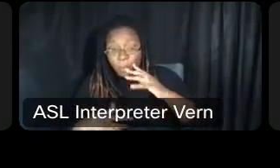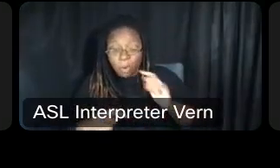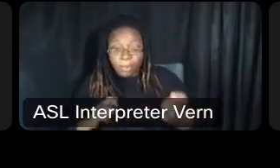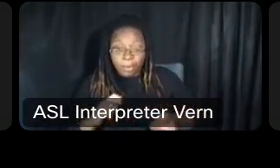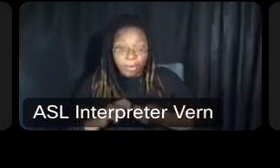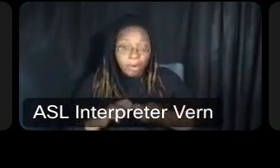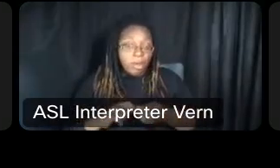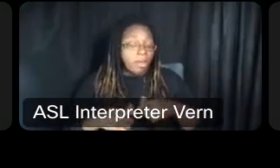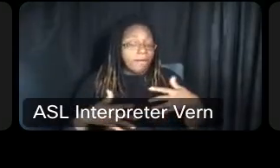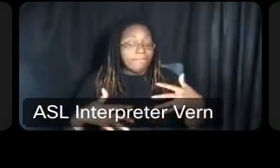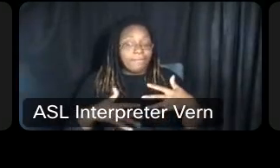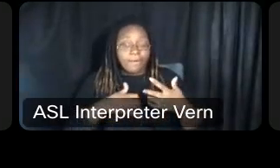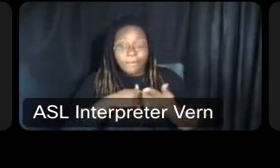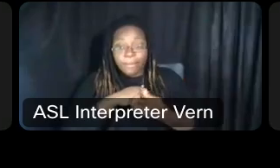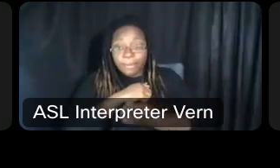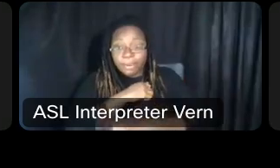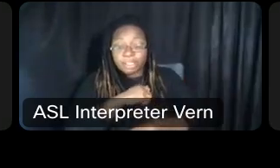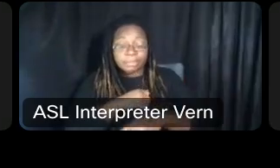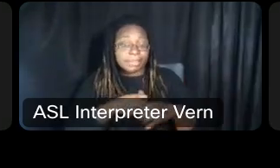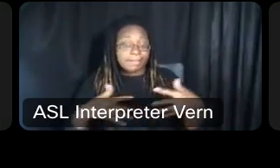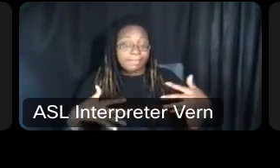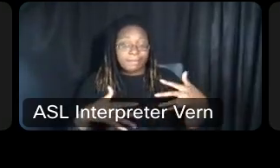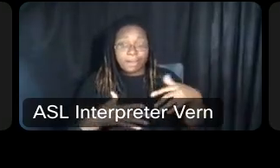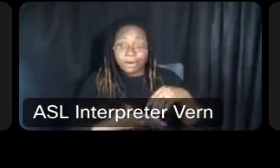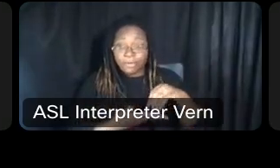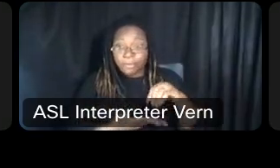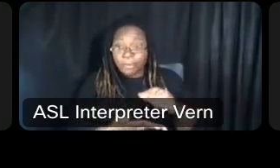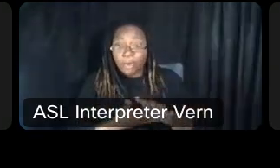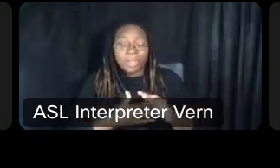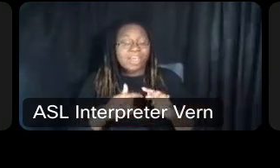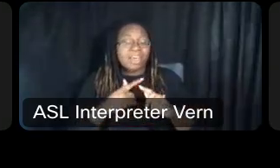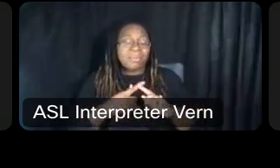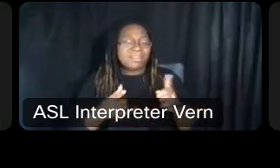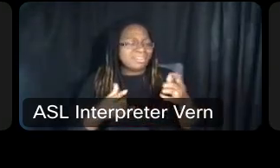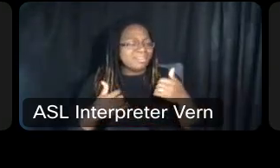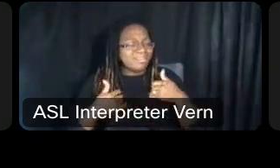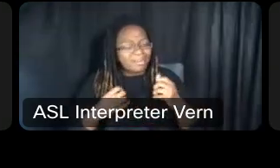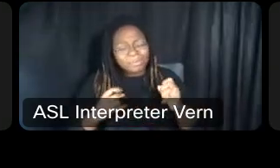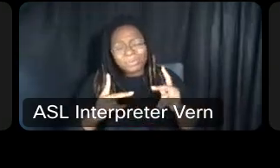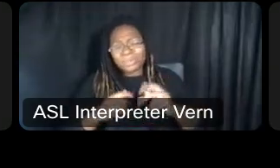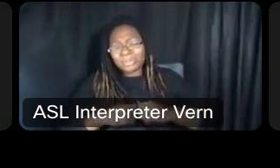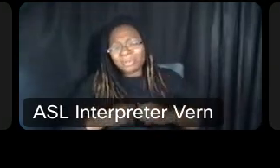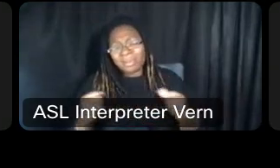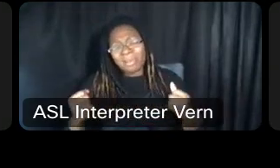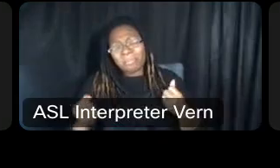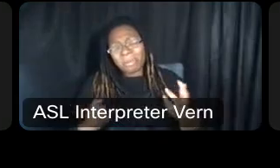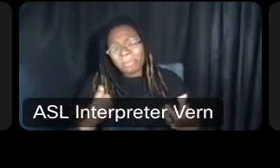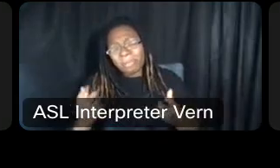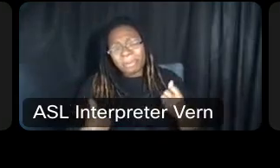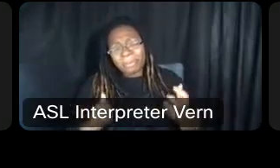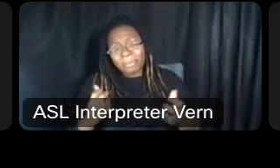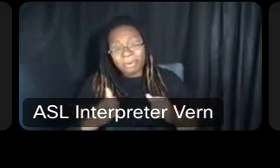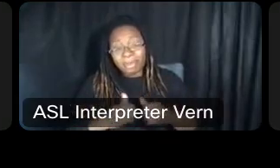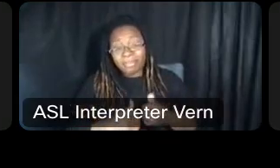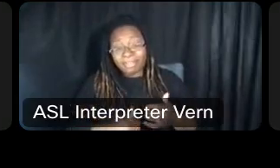Just someone safe to talk with and sort through everything they're experiencing. And so, if it is safe for someone to talk